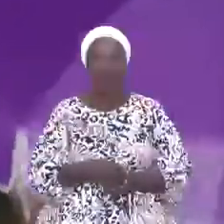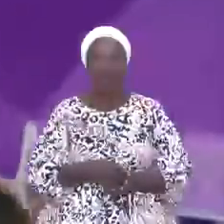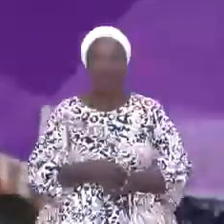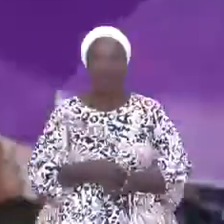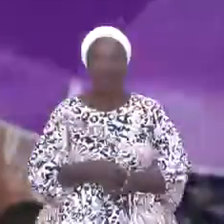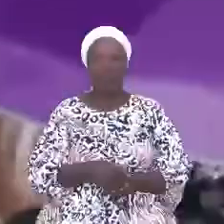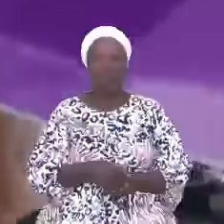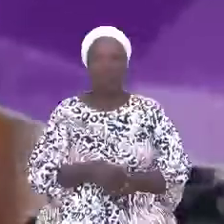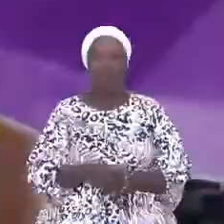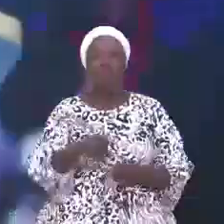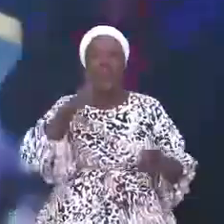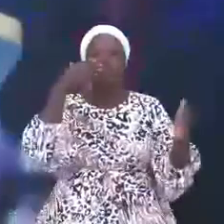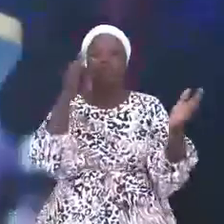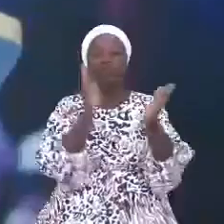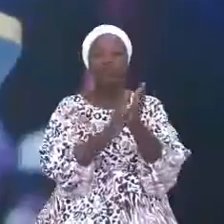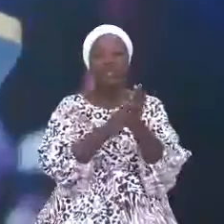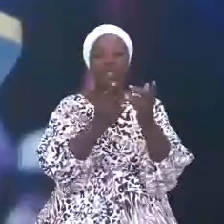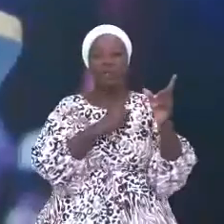Praise the Lord.